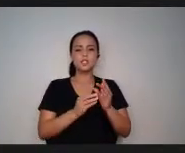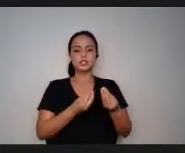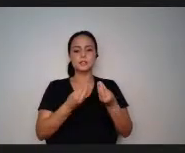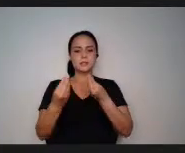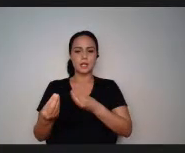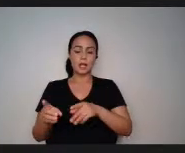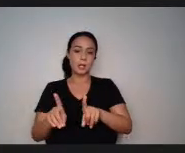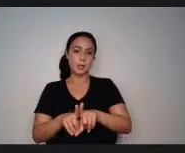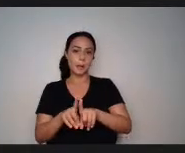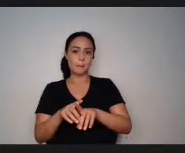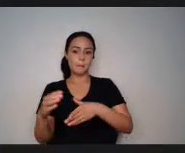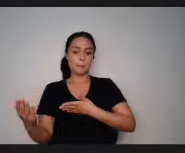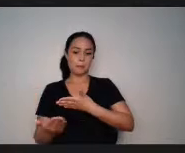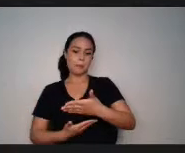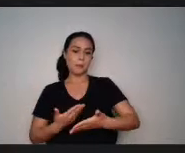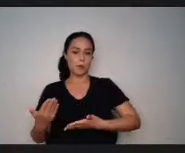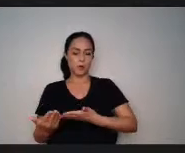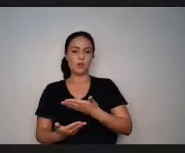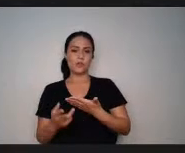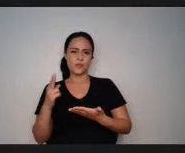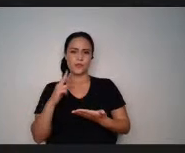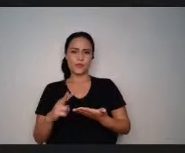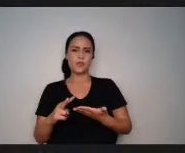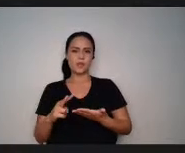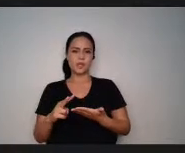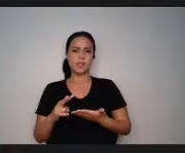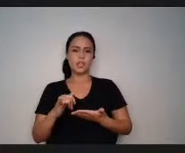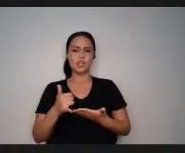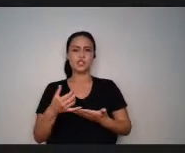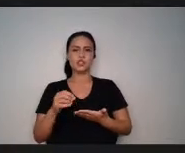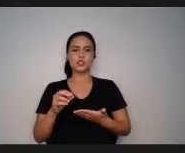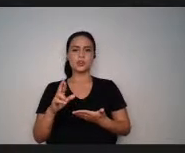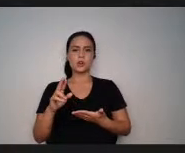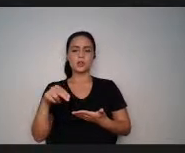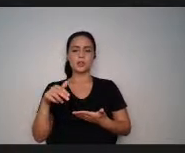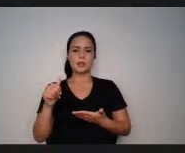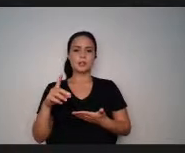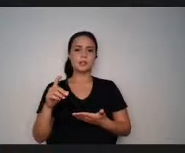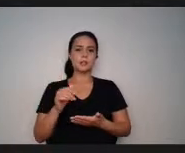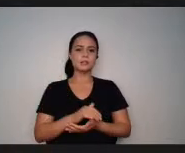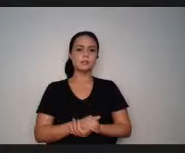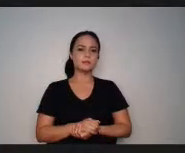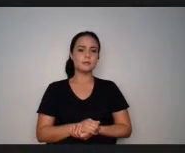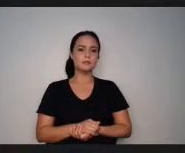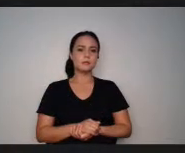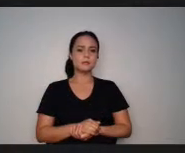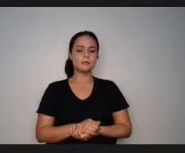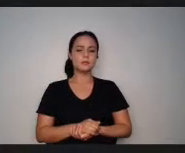the delivery platforms and transportation companies,